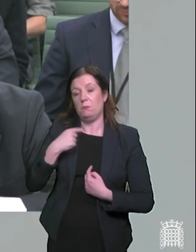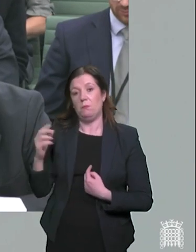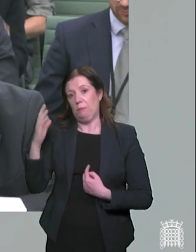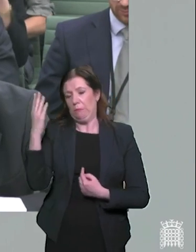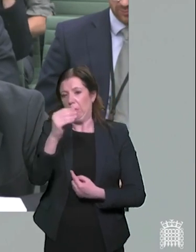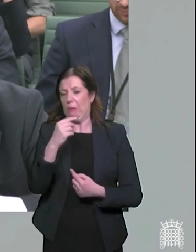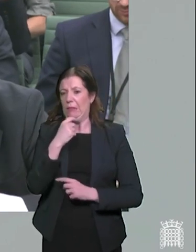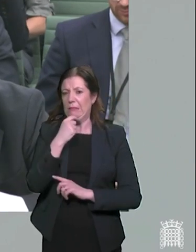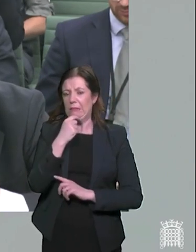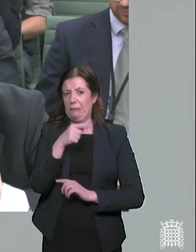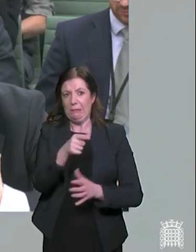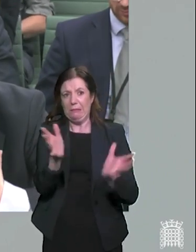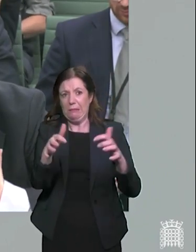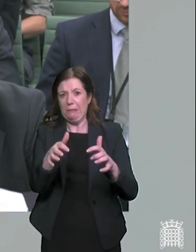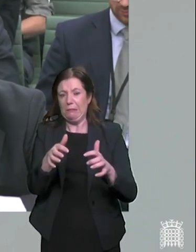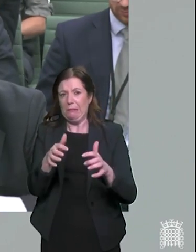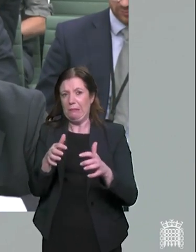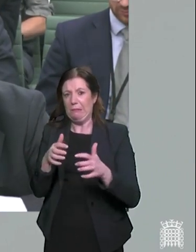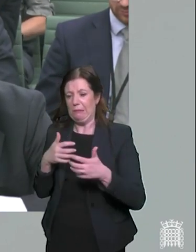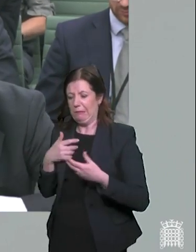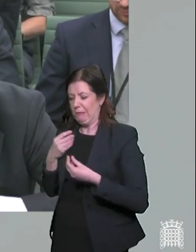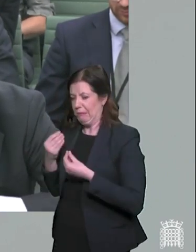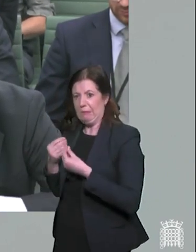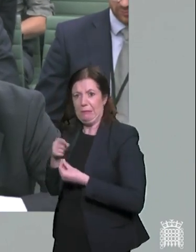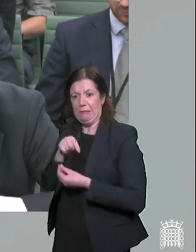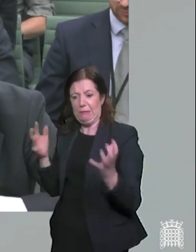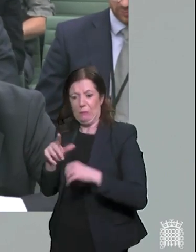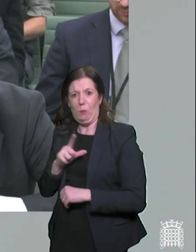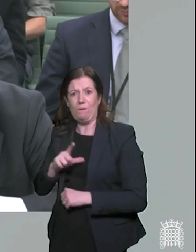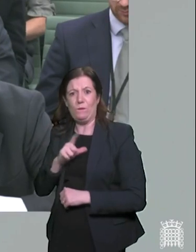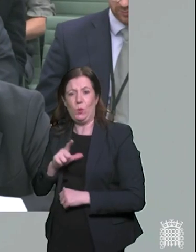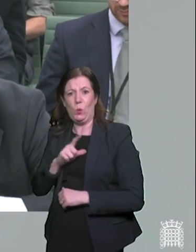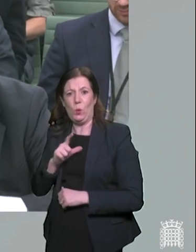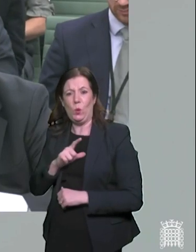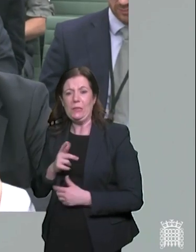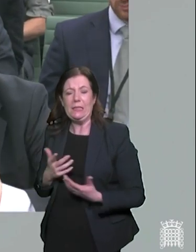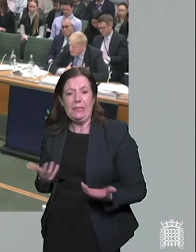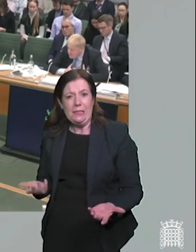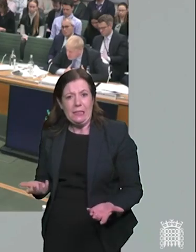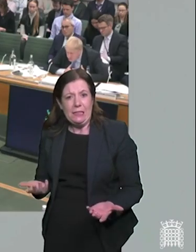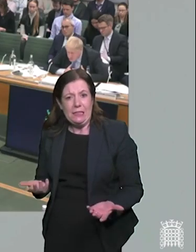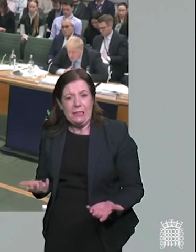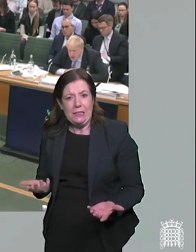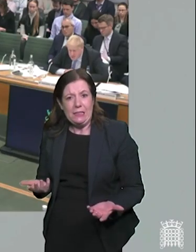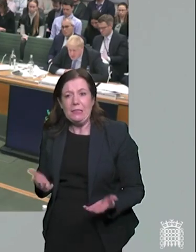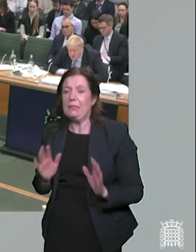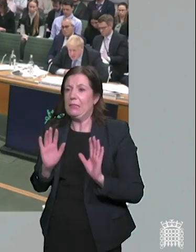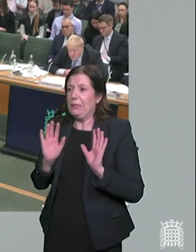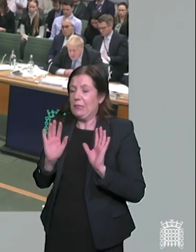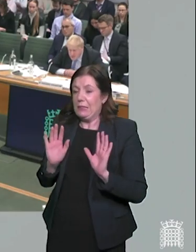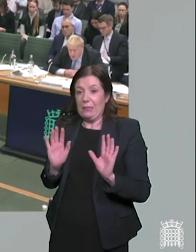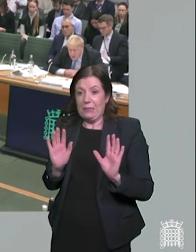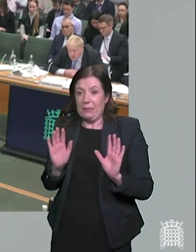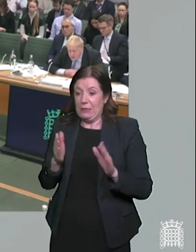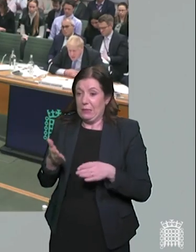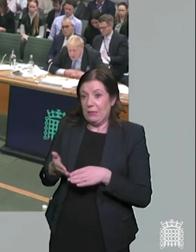needed to work out what the justification was. But just to go back to